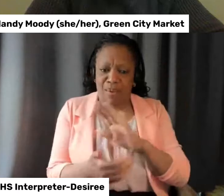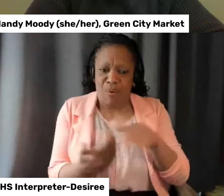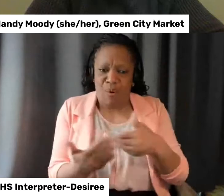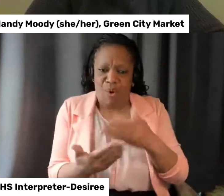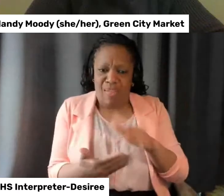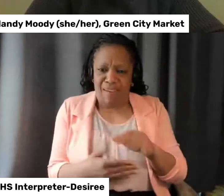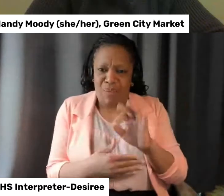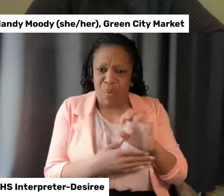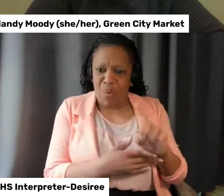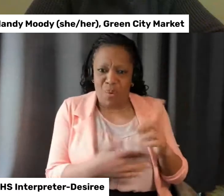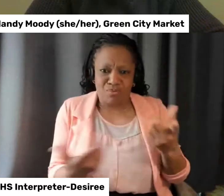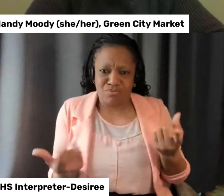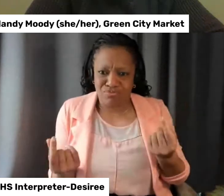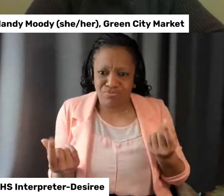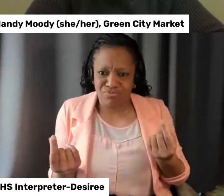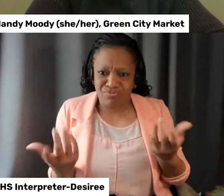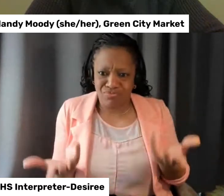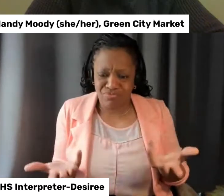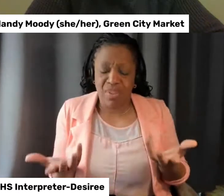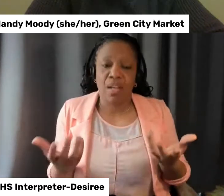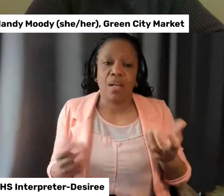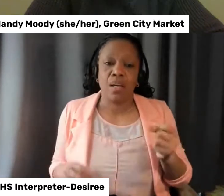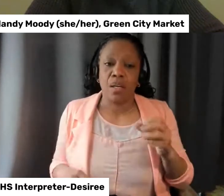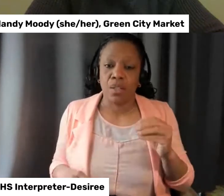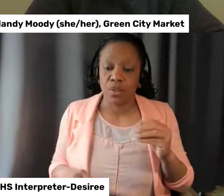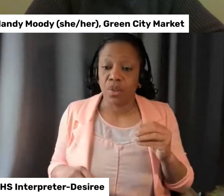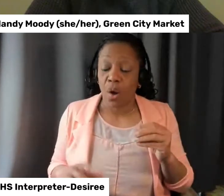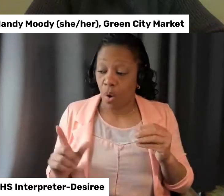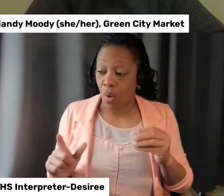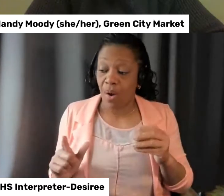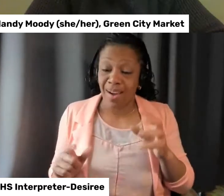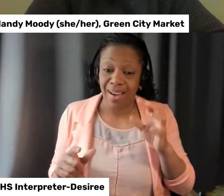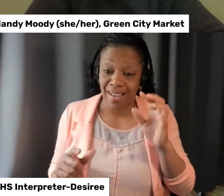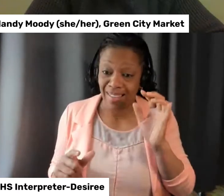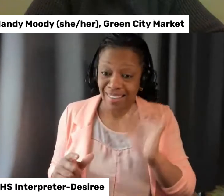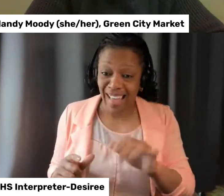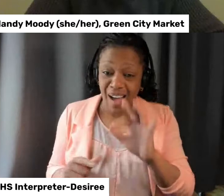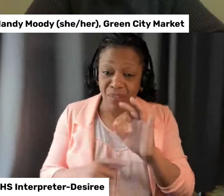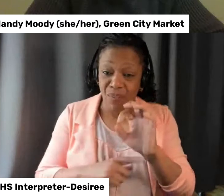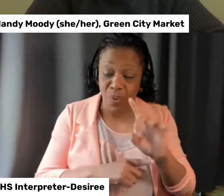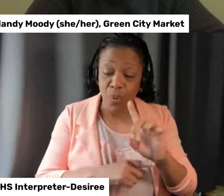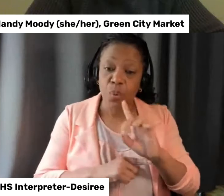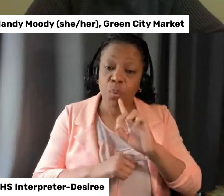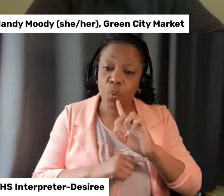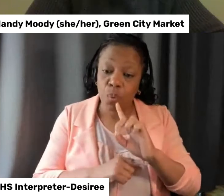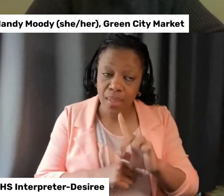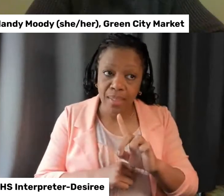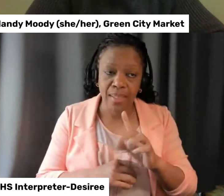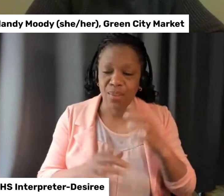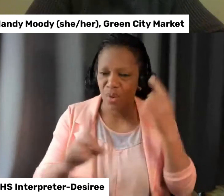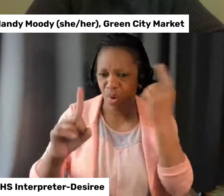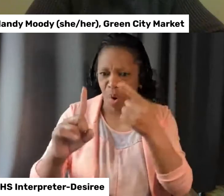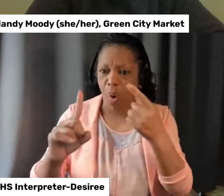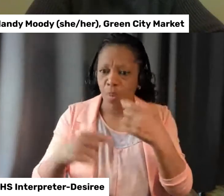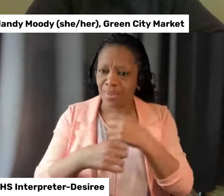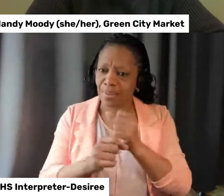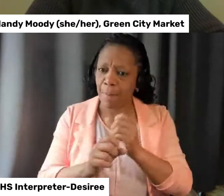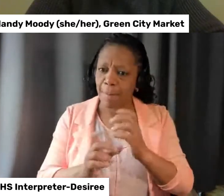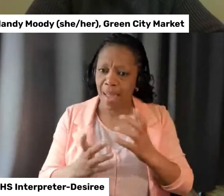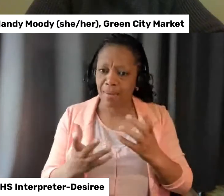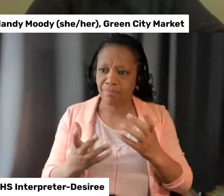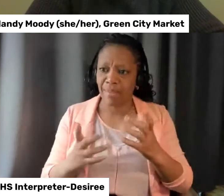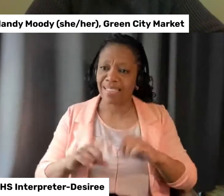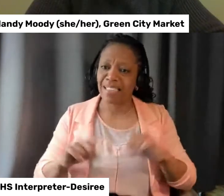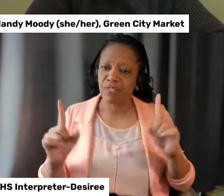a leader in the community, it needed to make a difference. So we thought we would do a